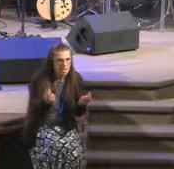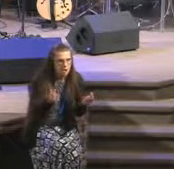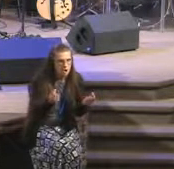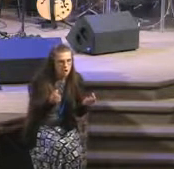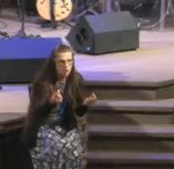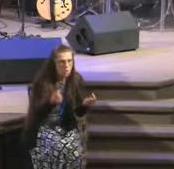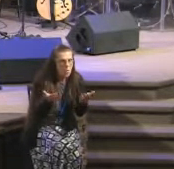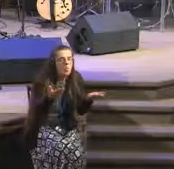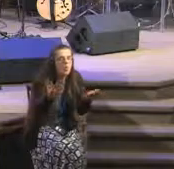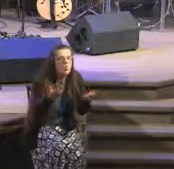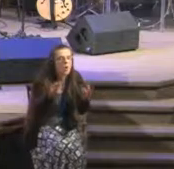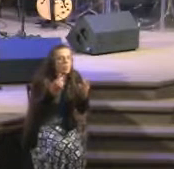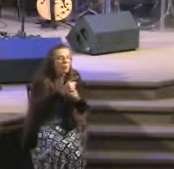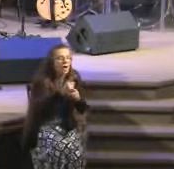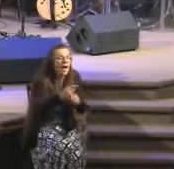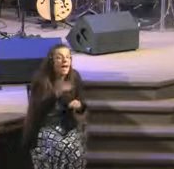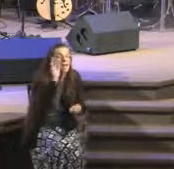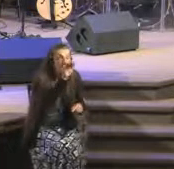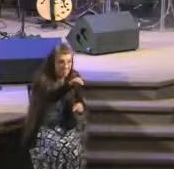own eyes.